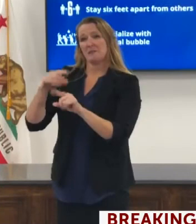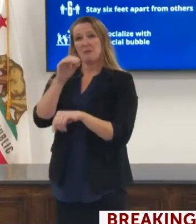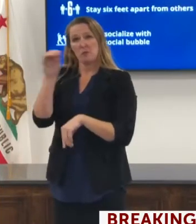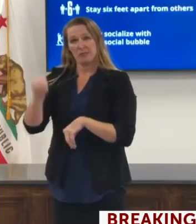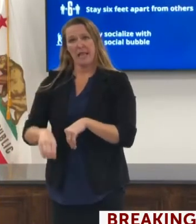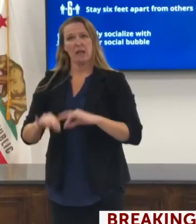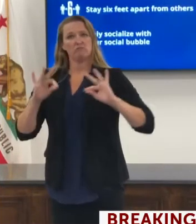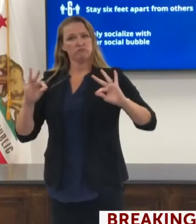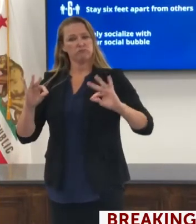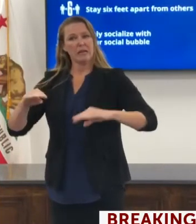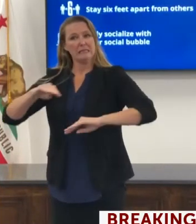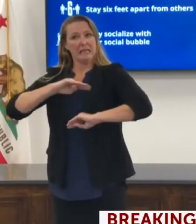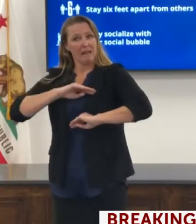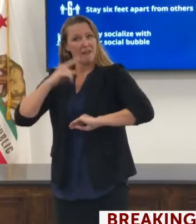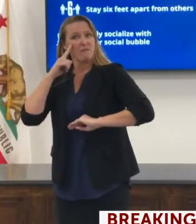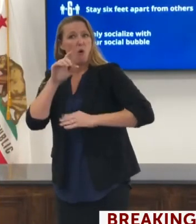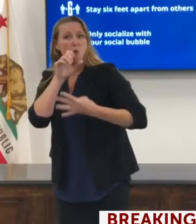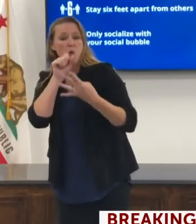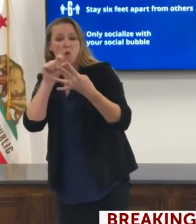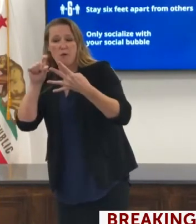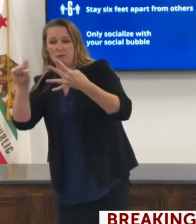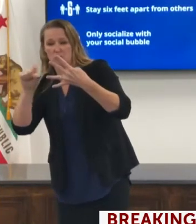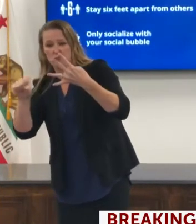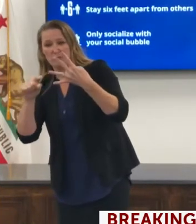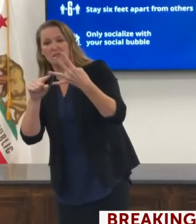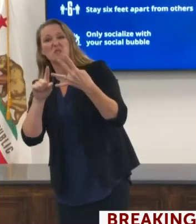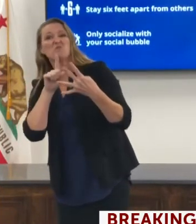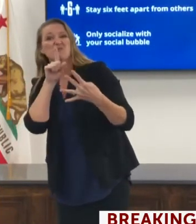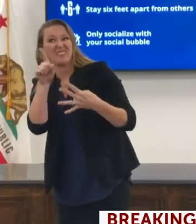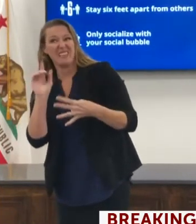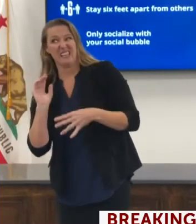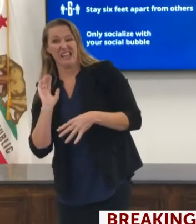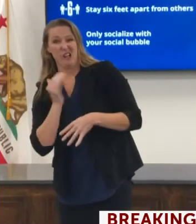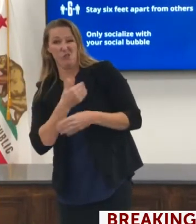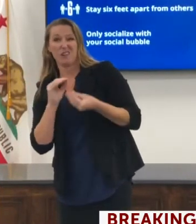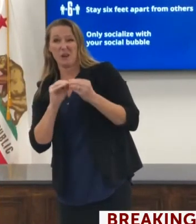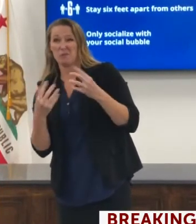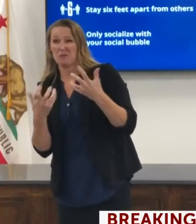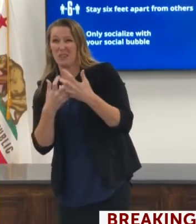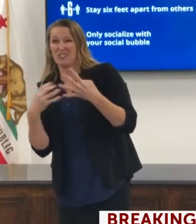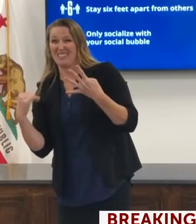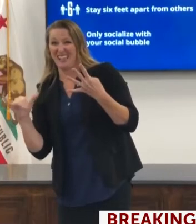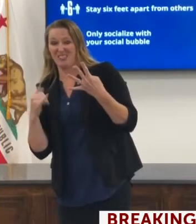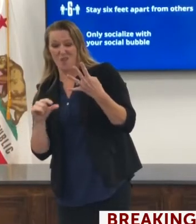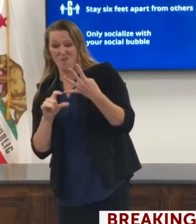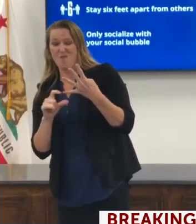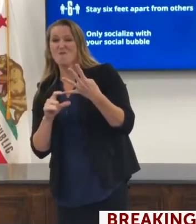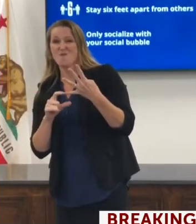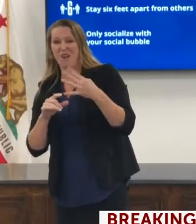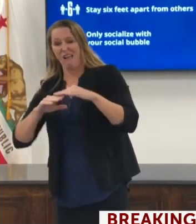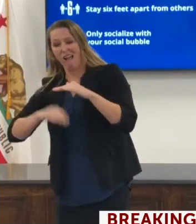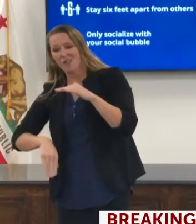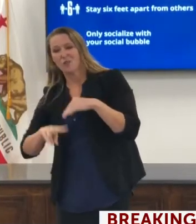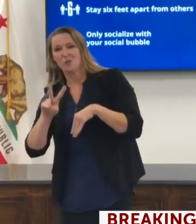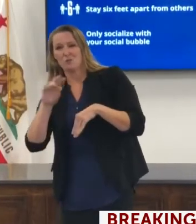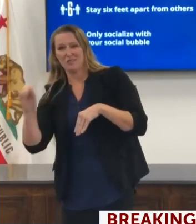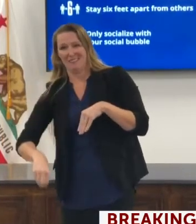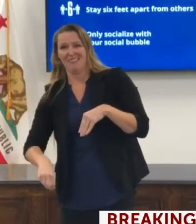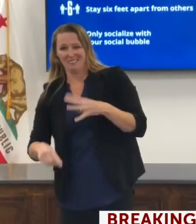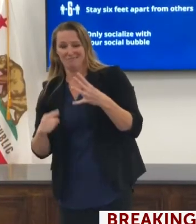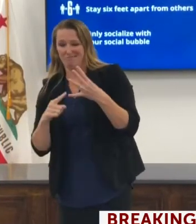once again seeing the yellow tier level for test positivity, less than 2%